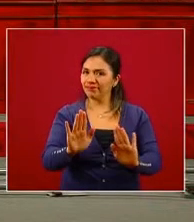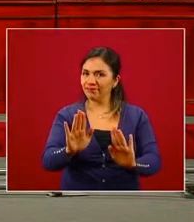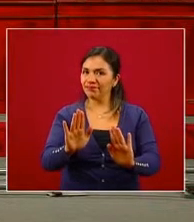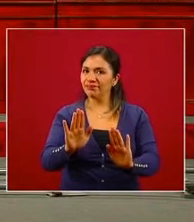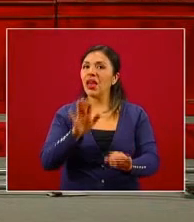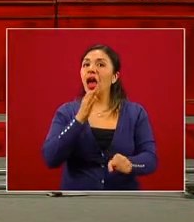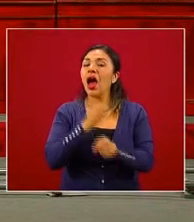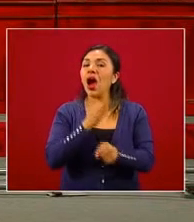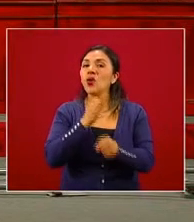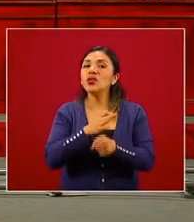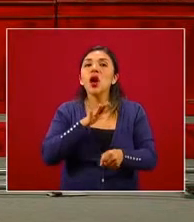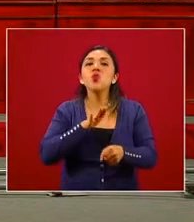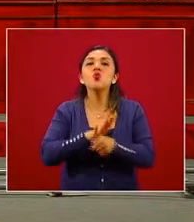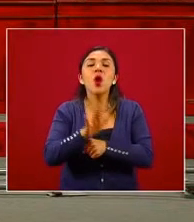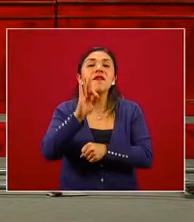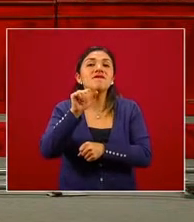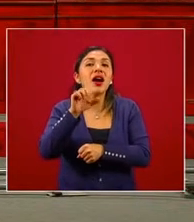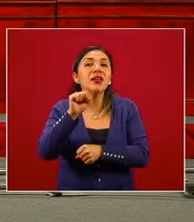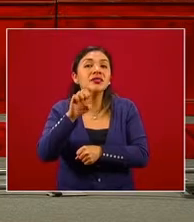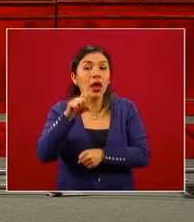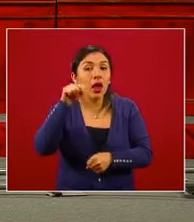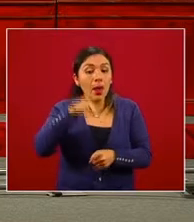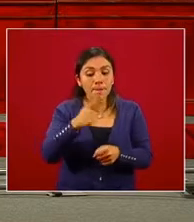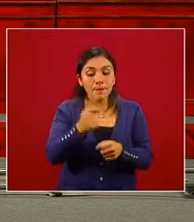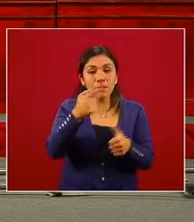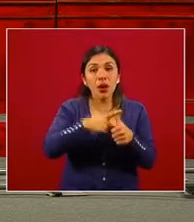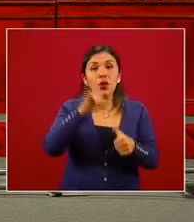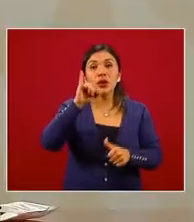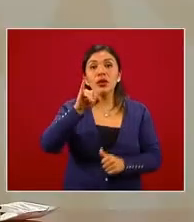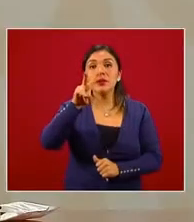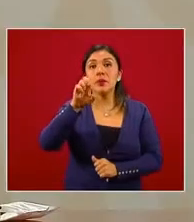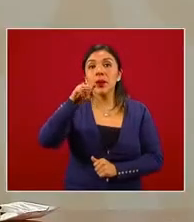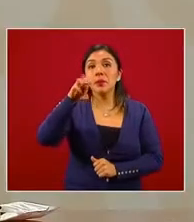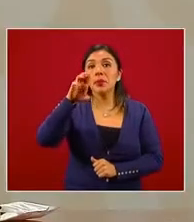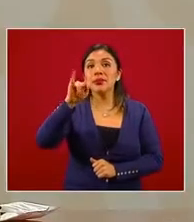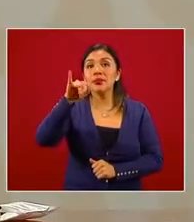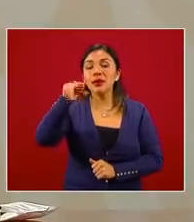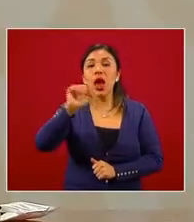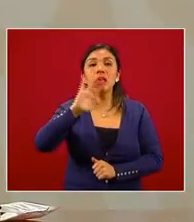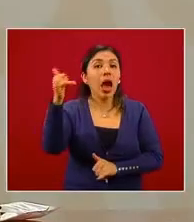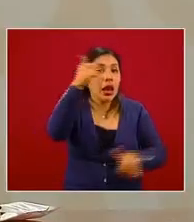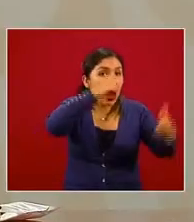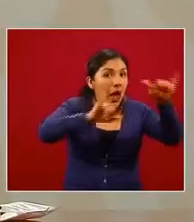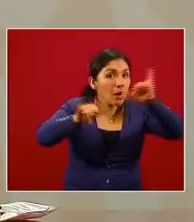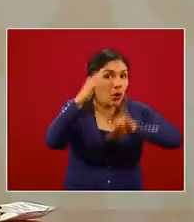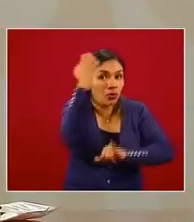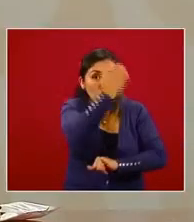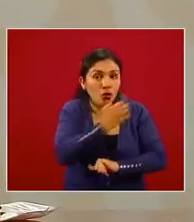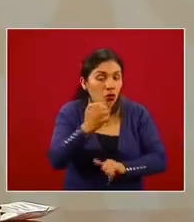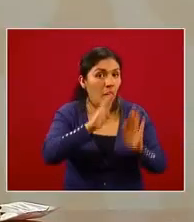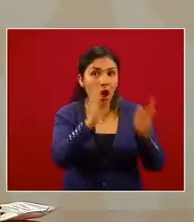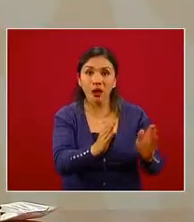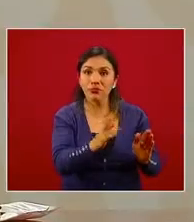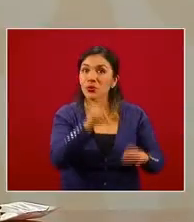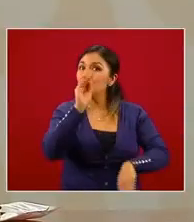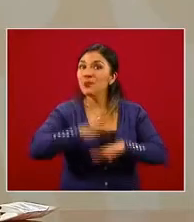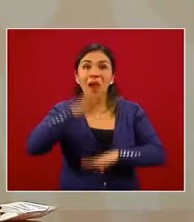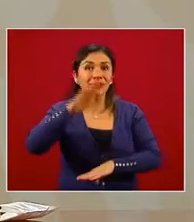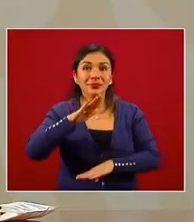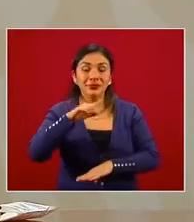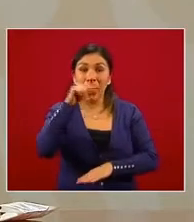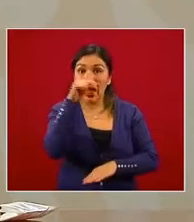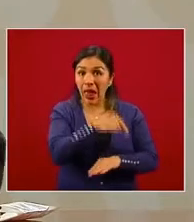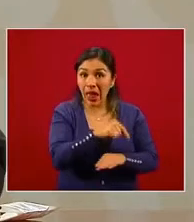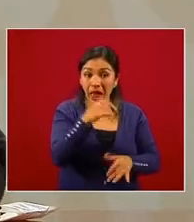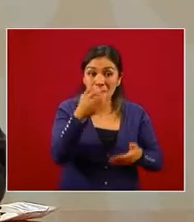product. We have to focus on what stages every single one of these drugs are in. These are just being